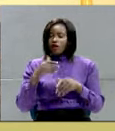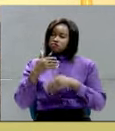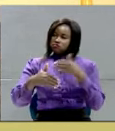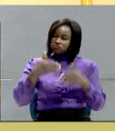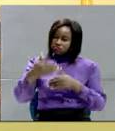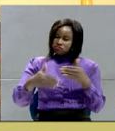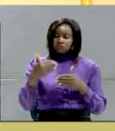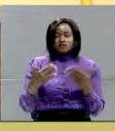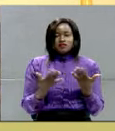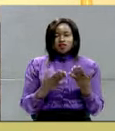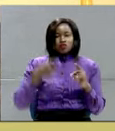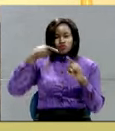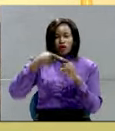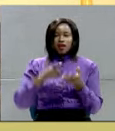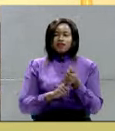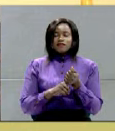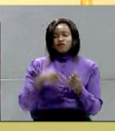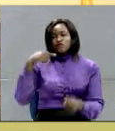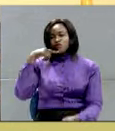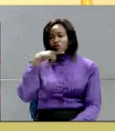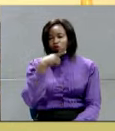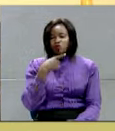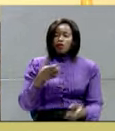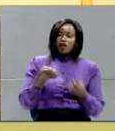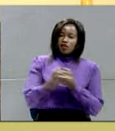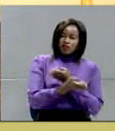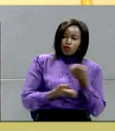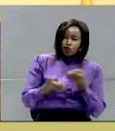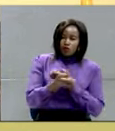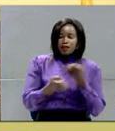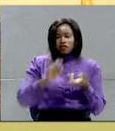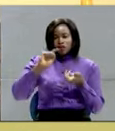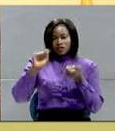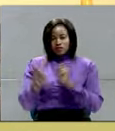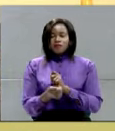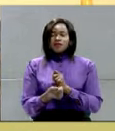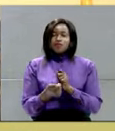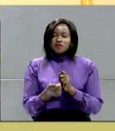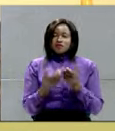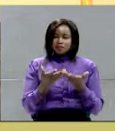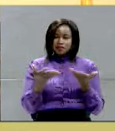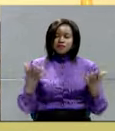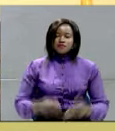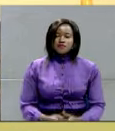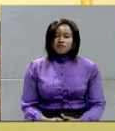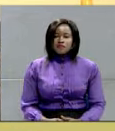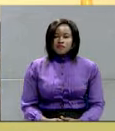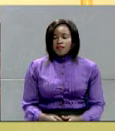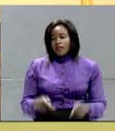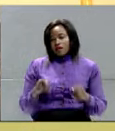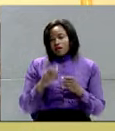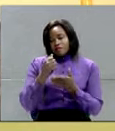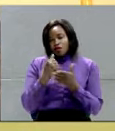towards achieving social economic transformation. As you know, peace is